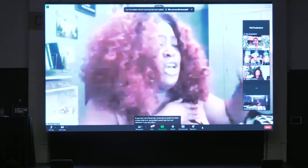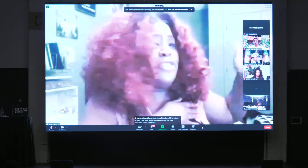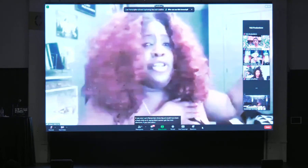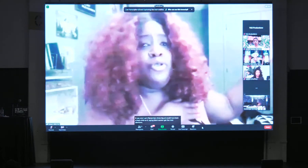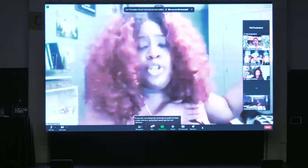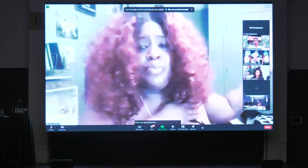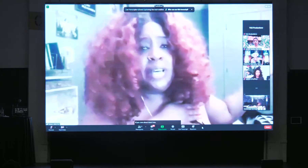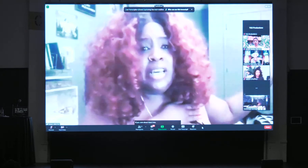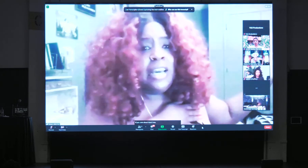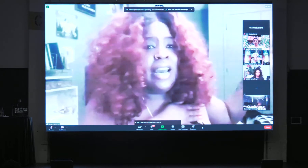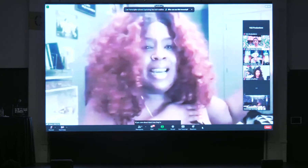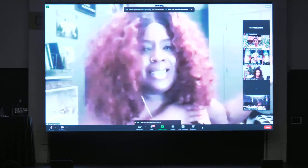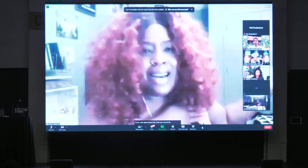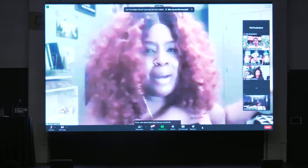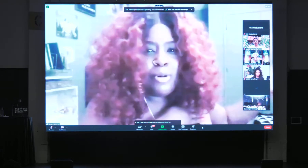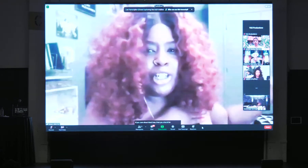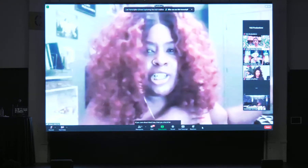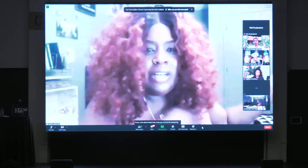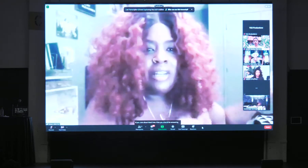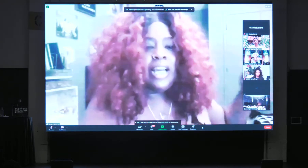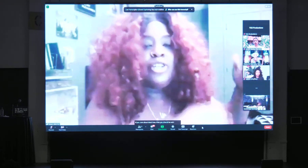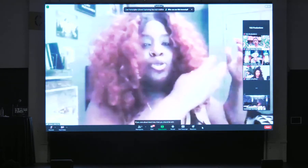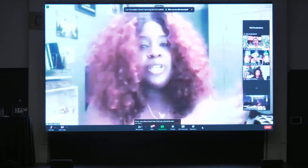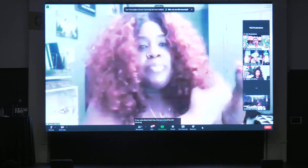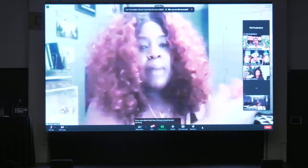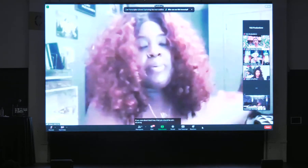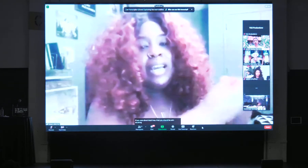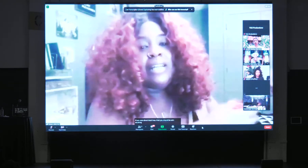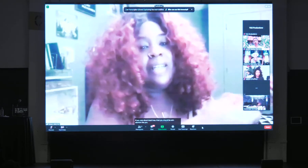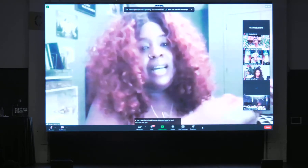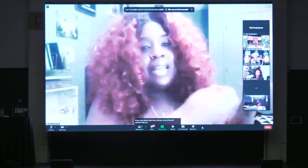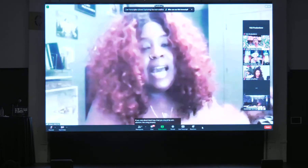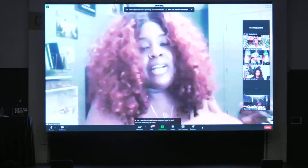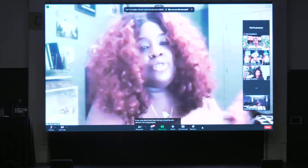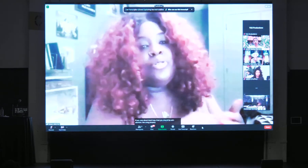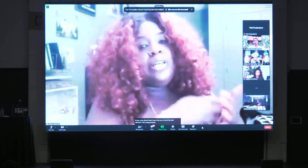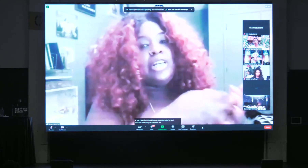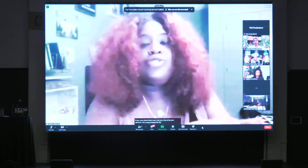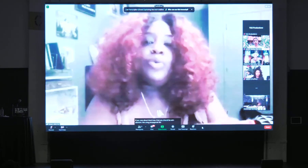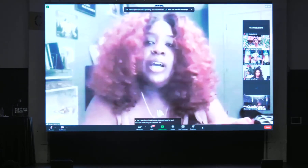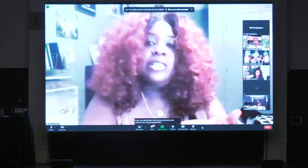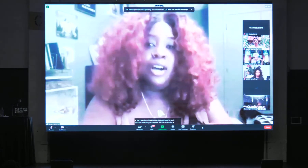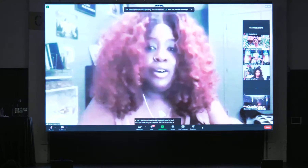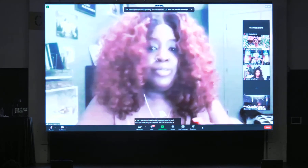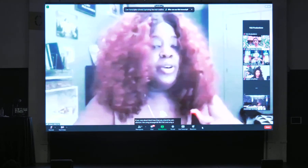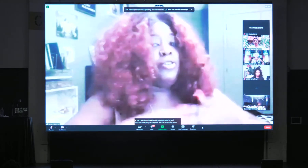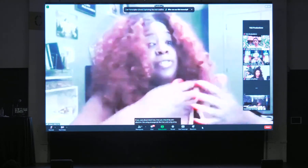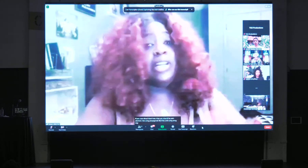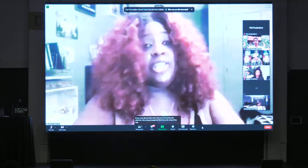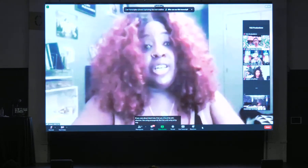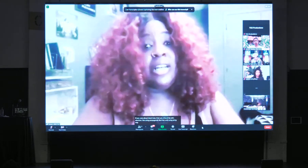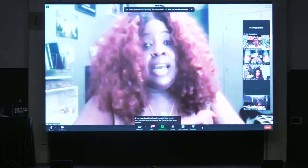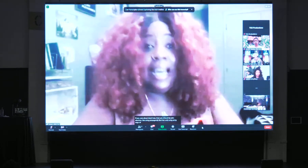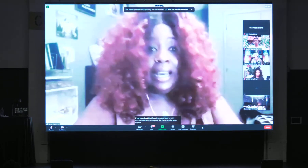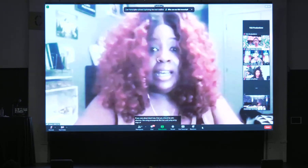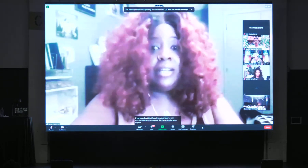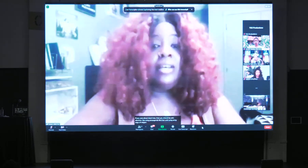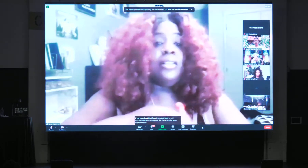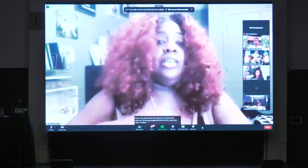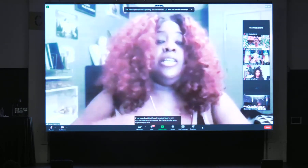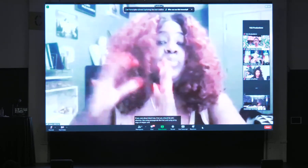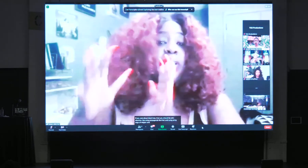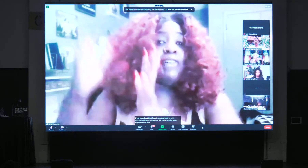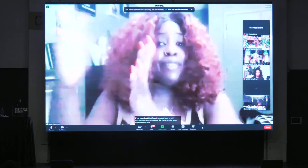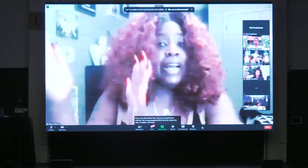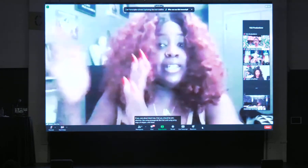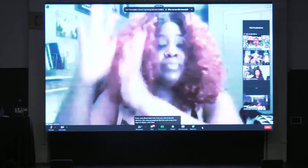lives, then you should be anti-abortion. Like using propaganda like that and using entryways of religion and